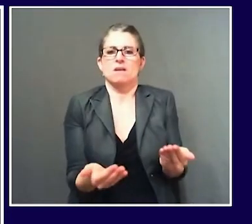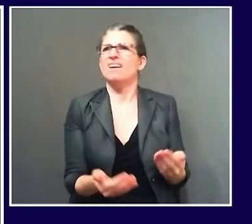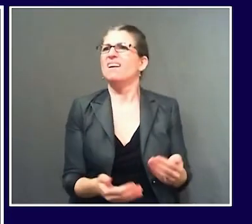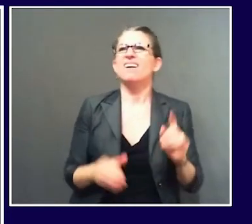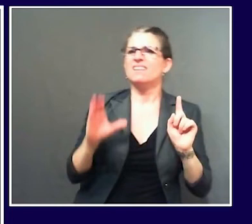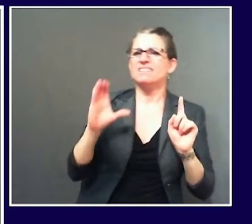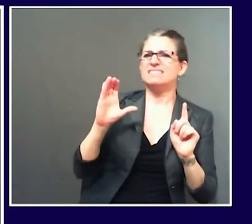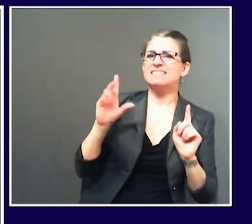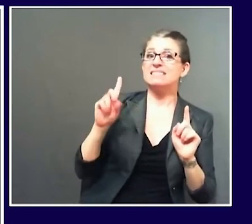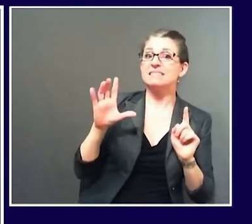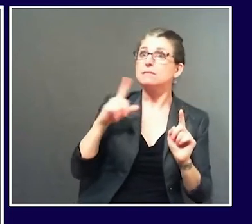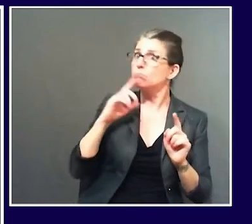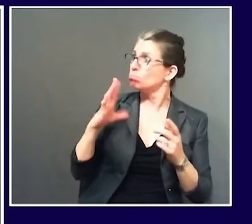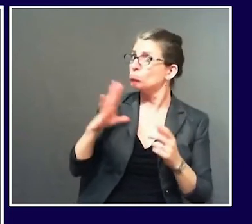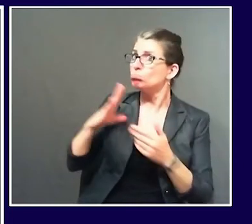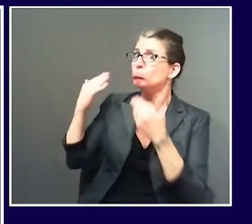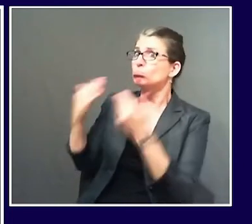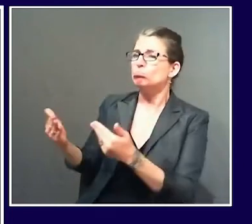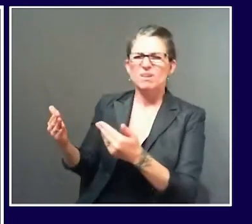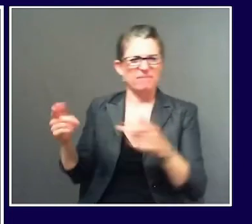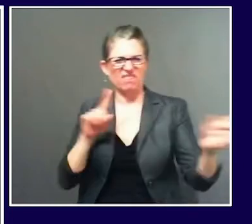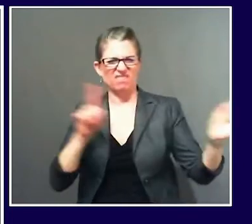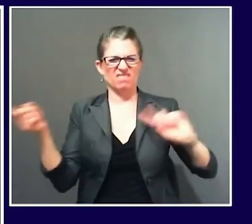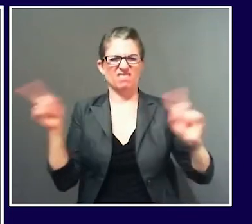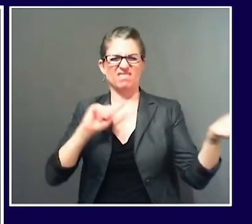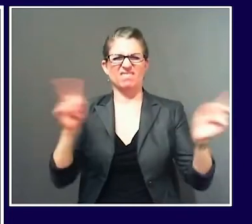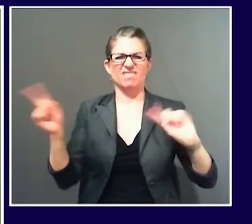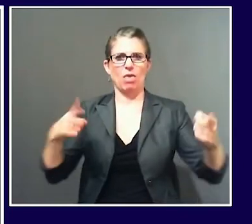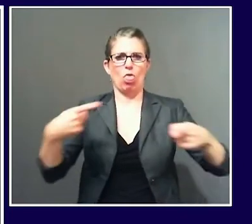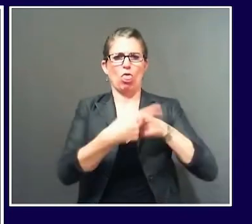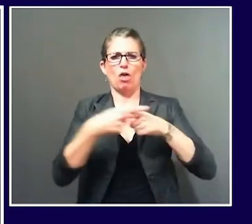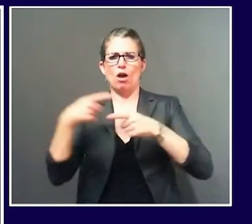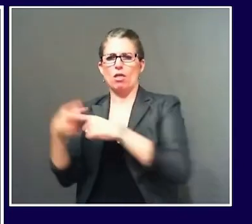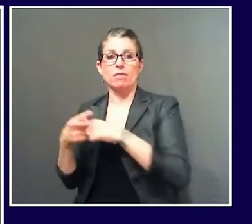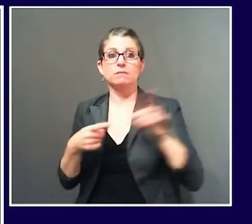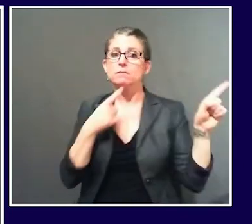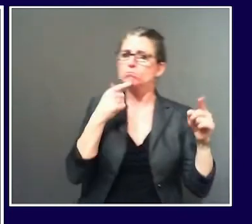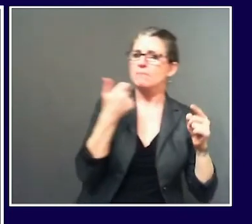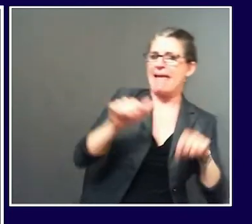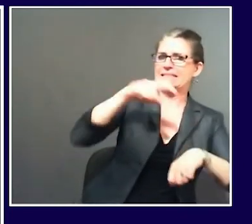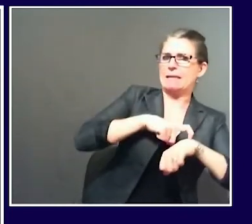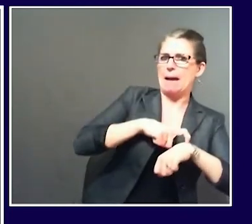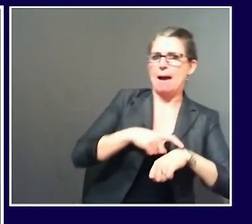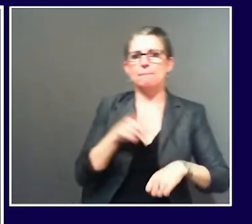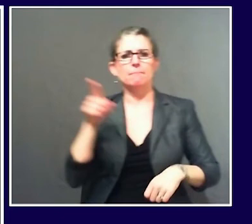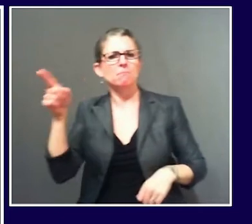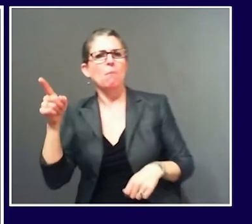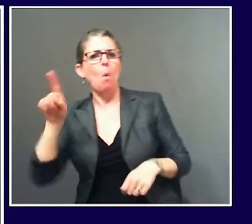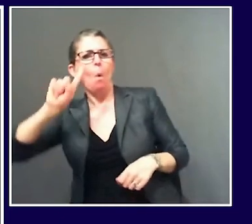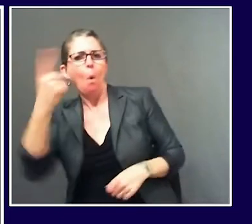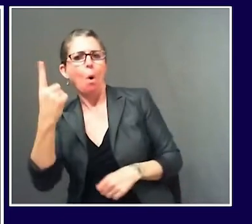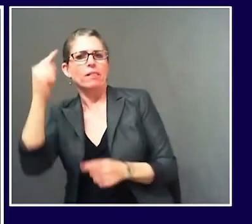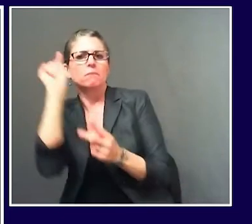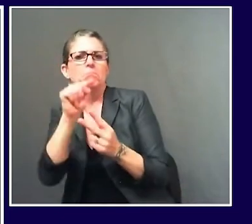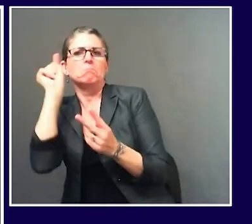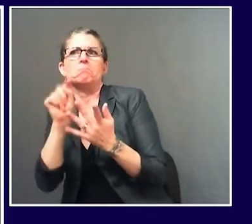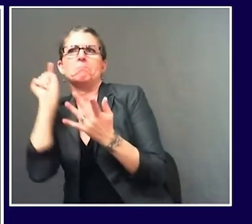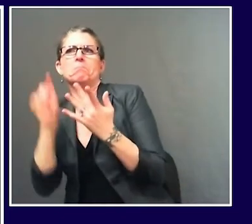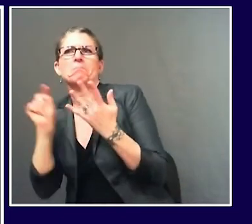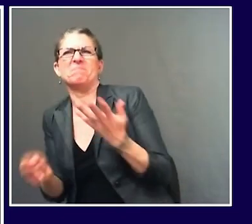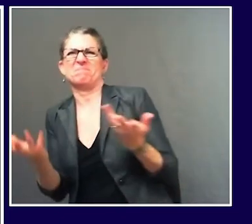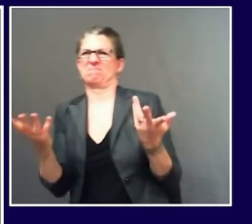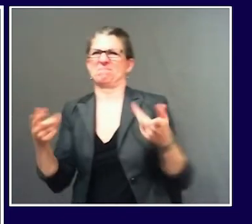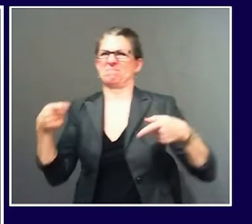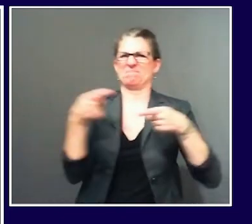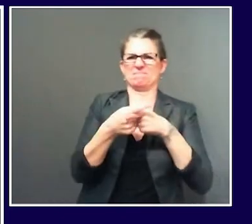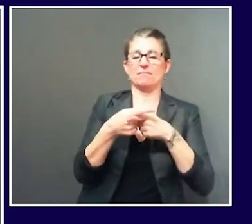why early in the pandemic, official guidance within the US seemed to steer people outside of healthcare away from wearing masks. So